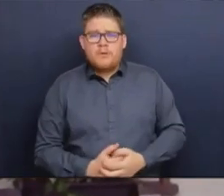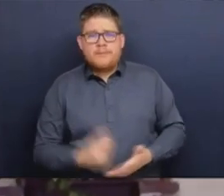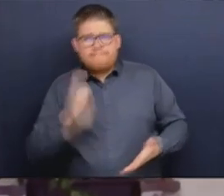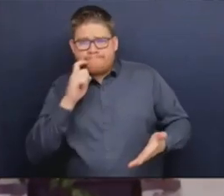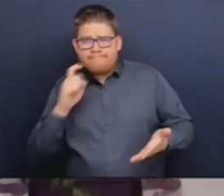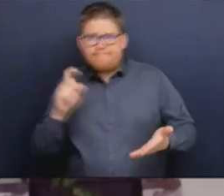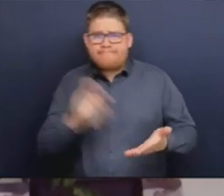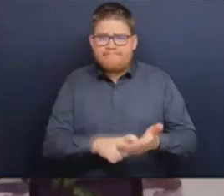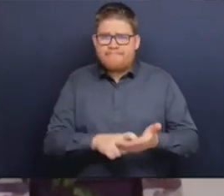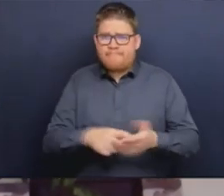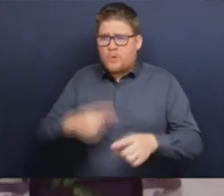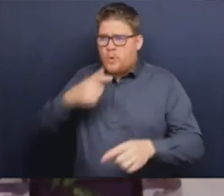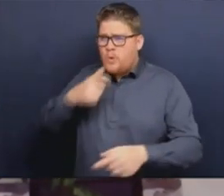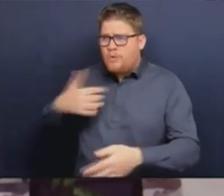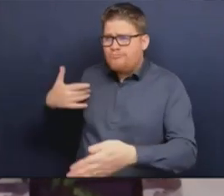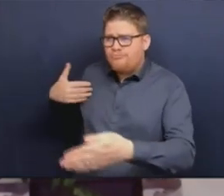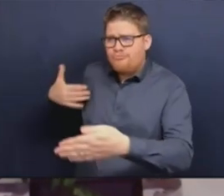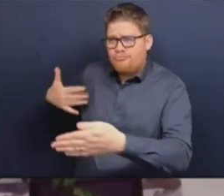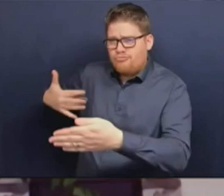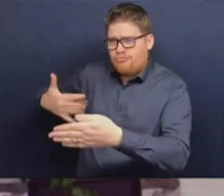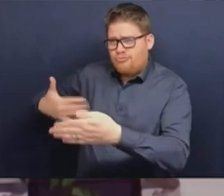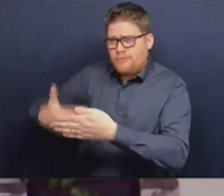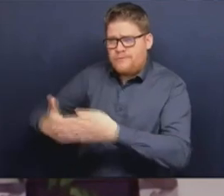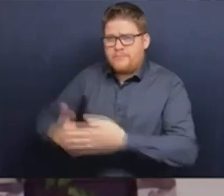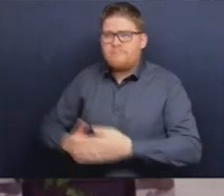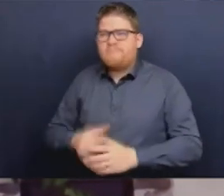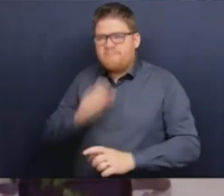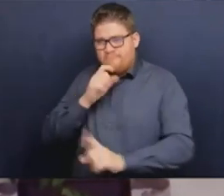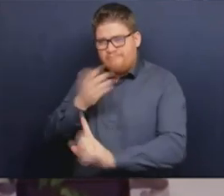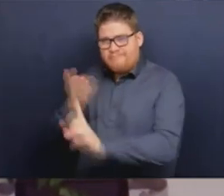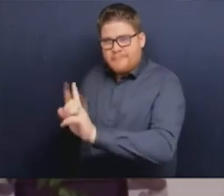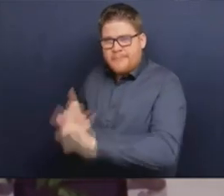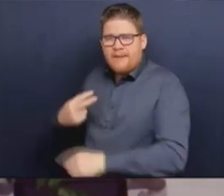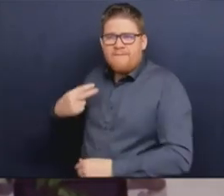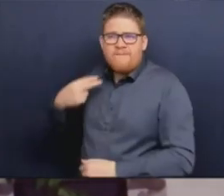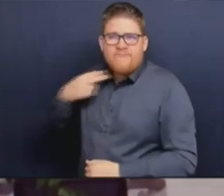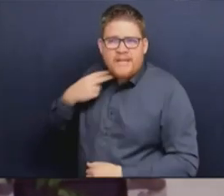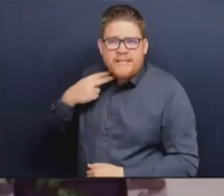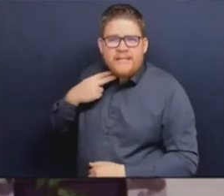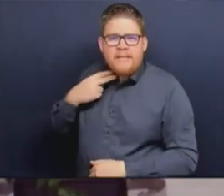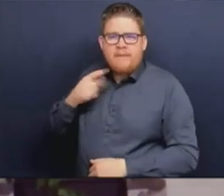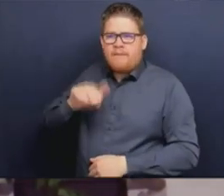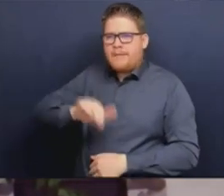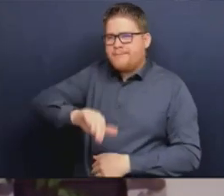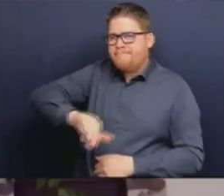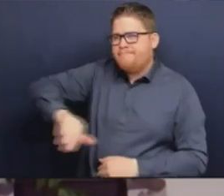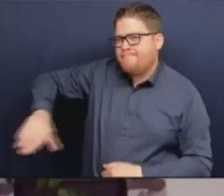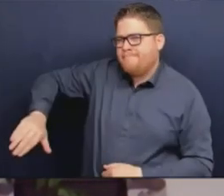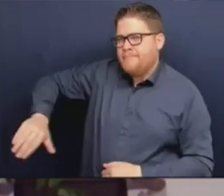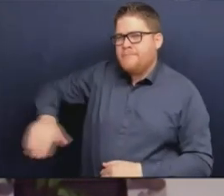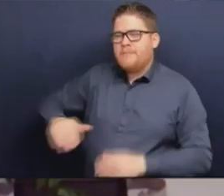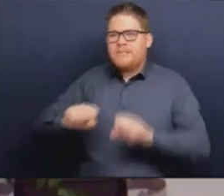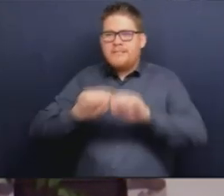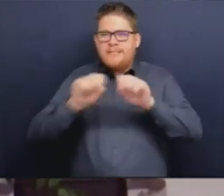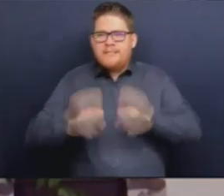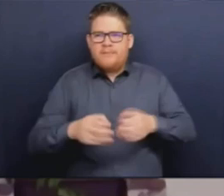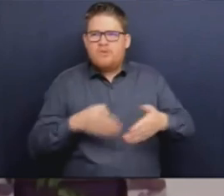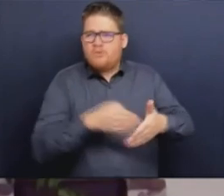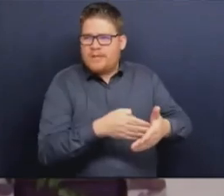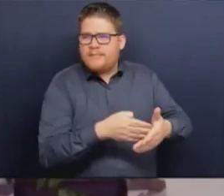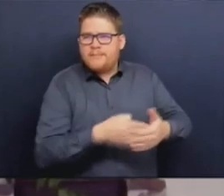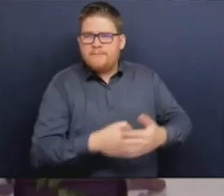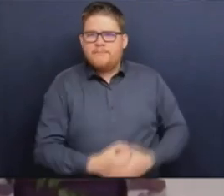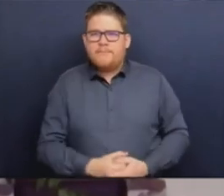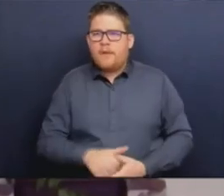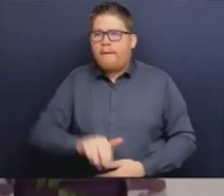those that have faced terrible instances of being pushed to the side, marginalized, and subject to